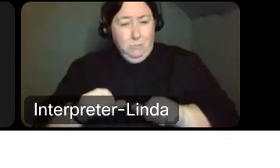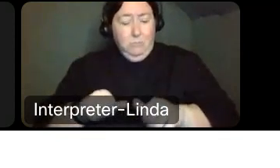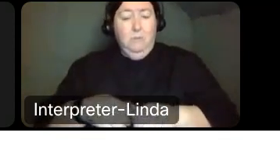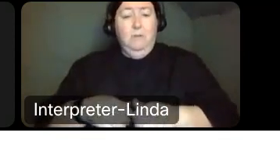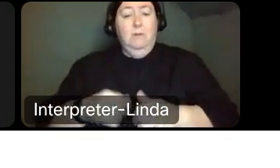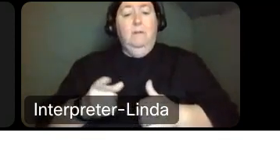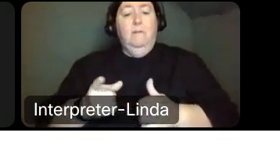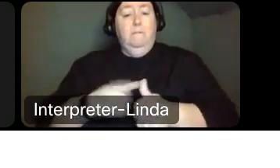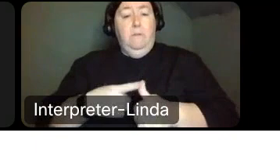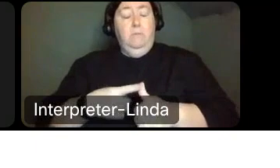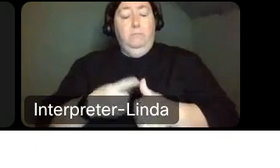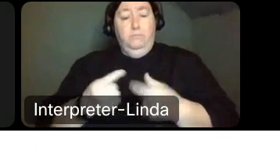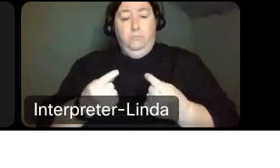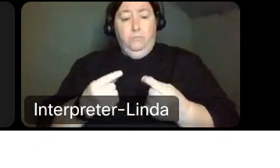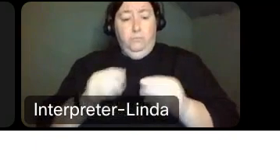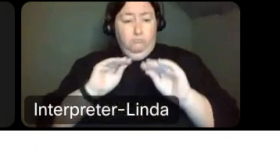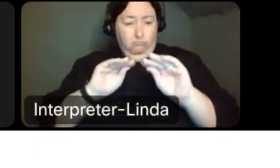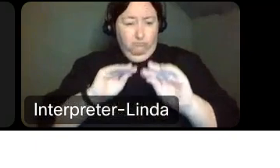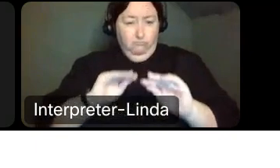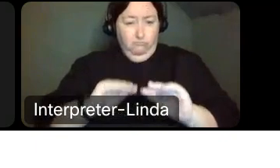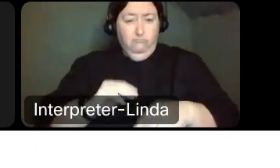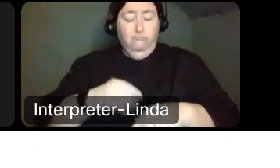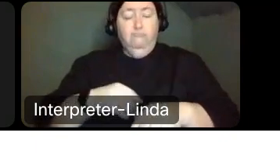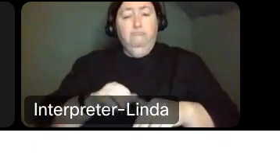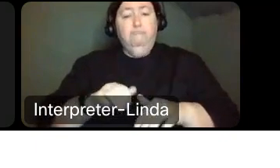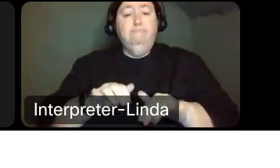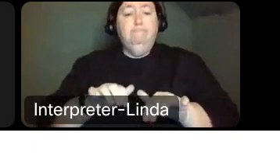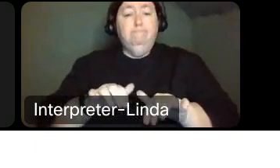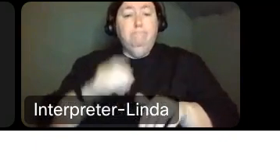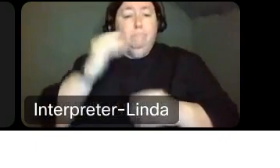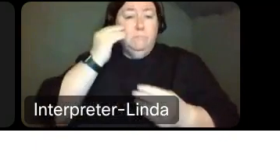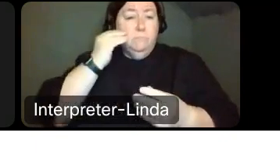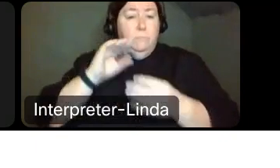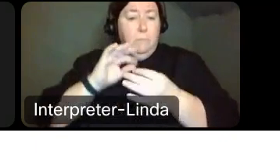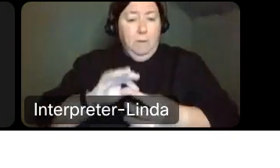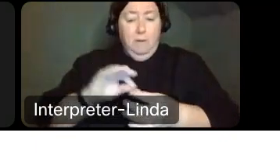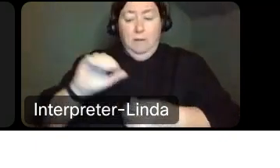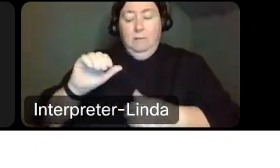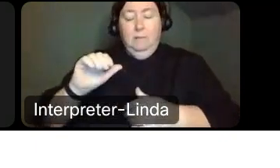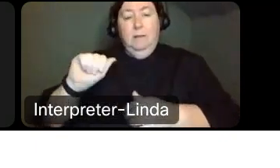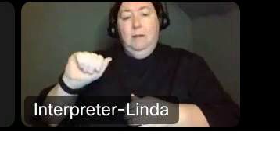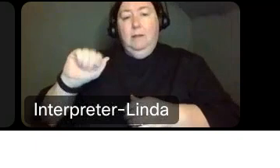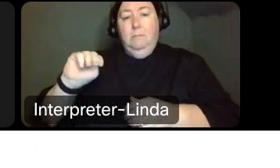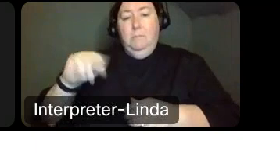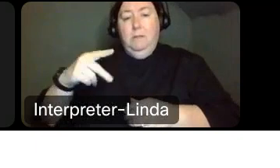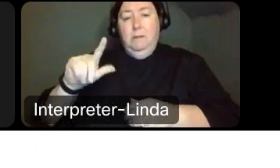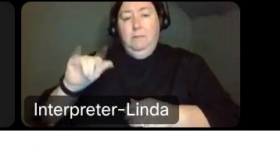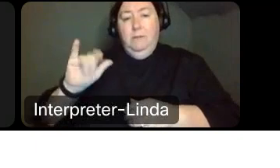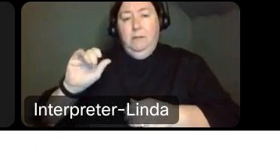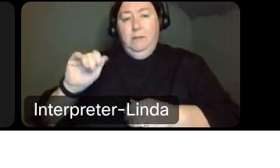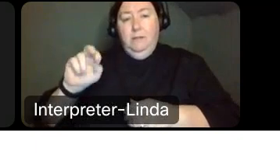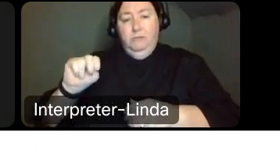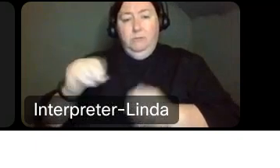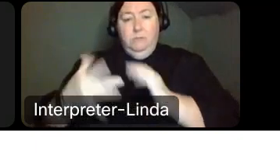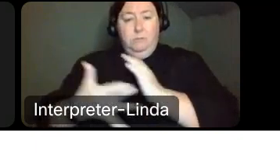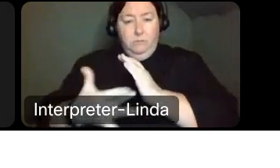prompted to enter information about amplification technology,